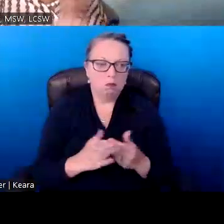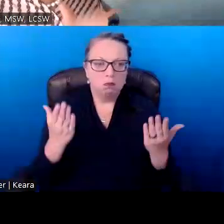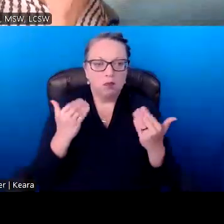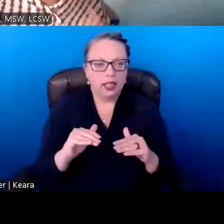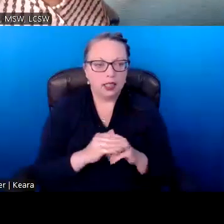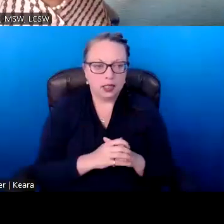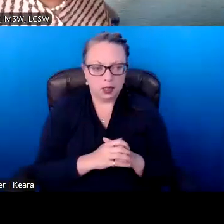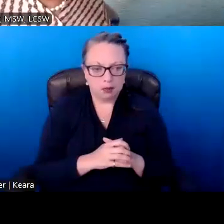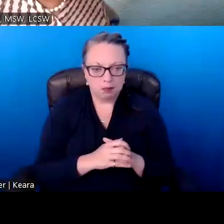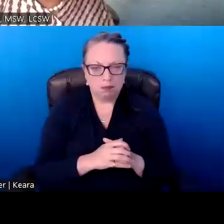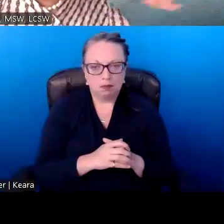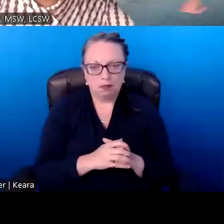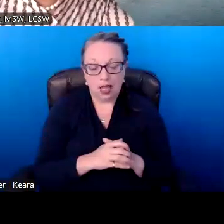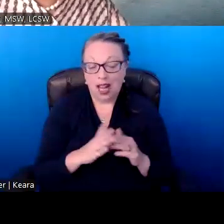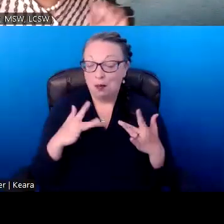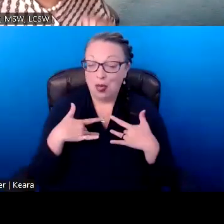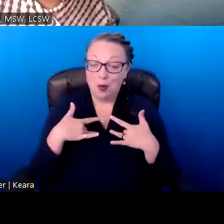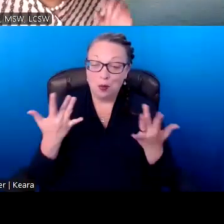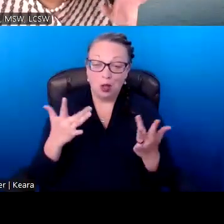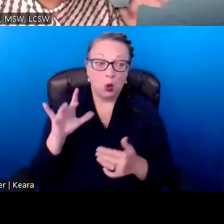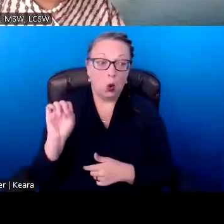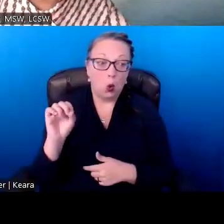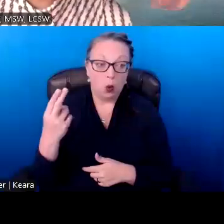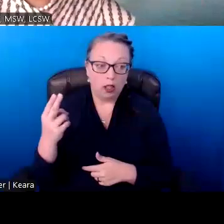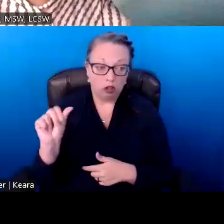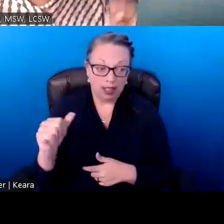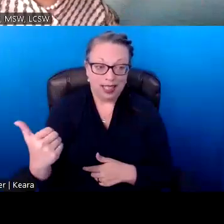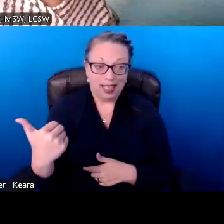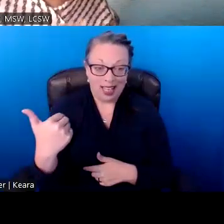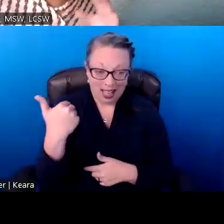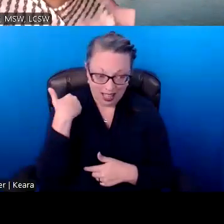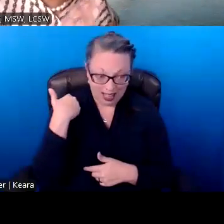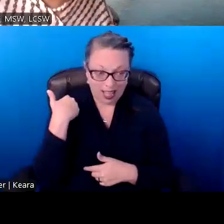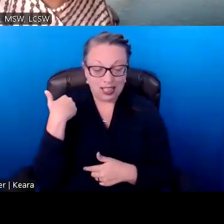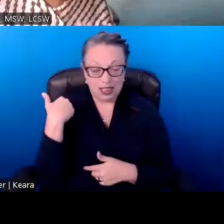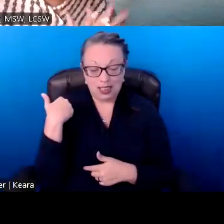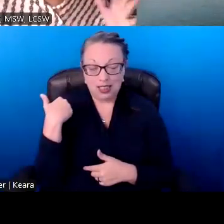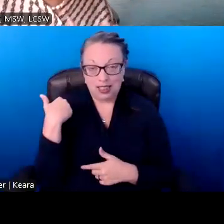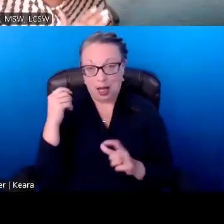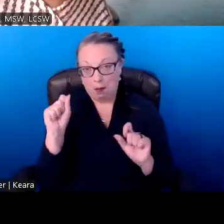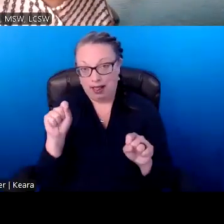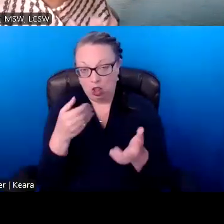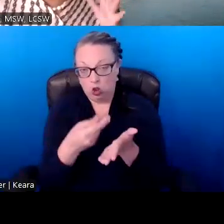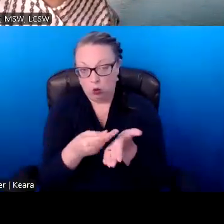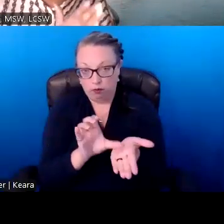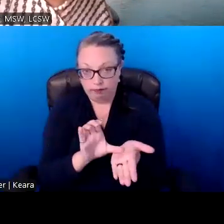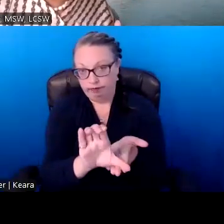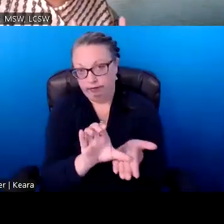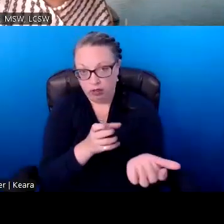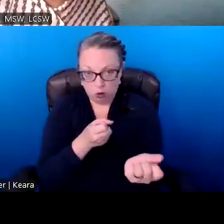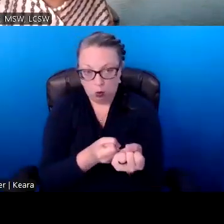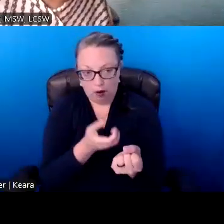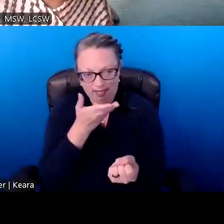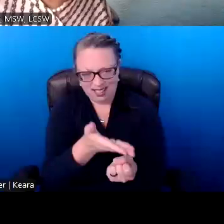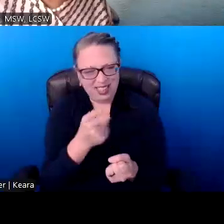I'm also very thrilled that OHA has had the foresight to fund this. It was, I think, maybe we took the idea